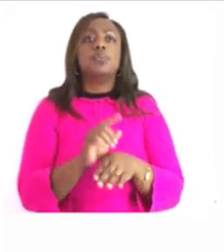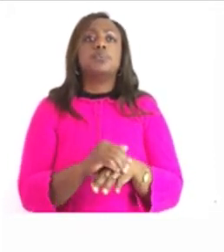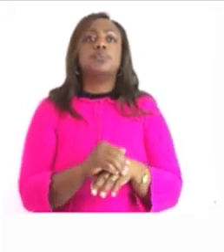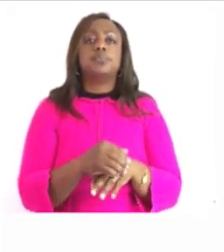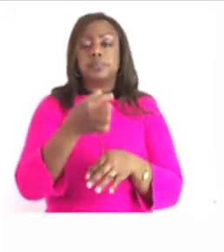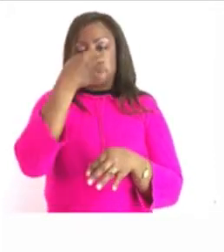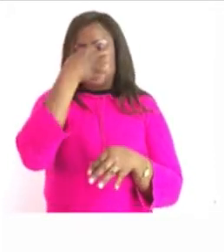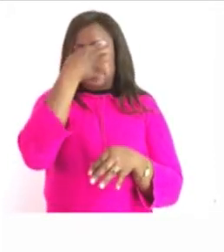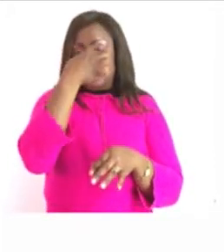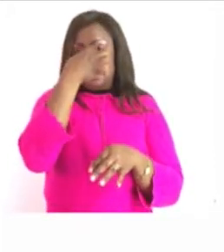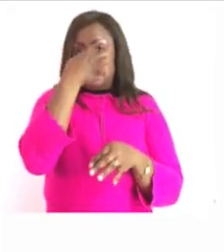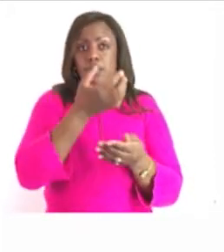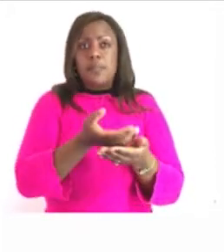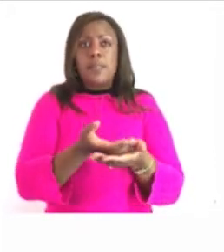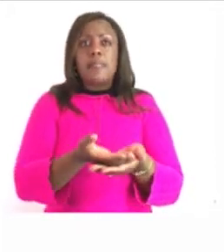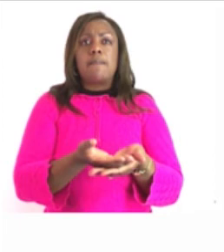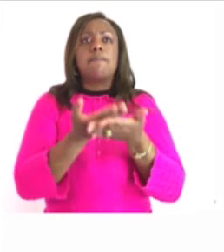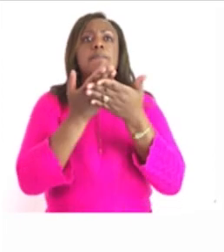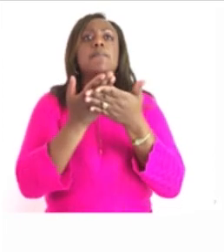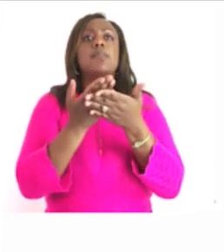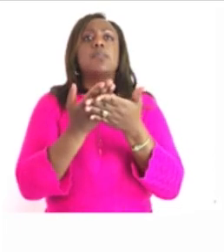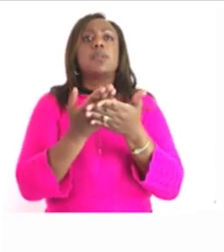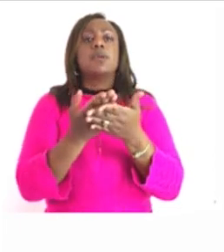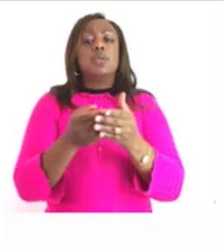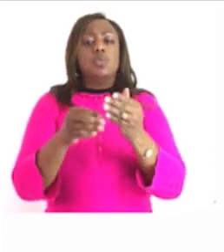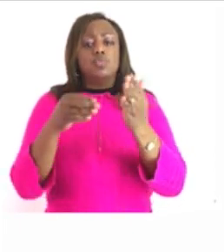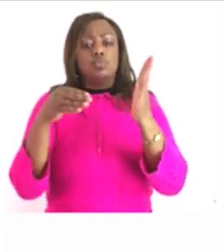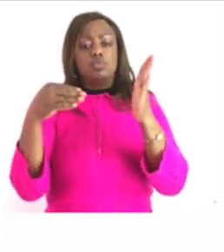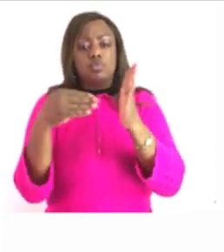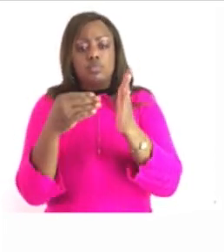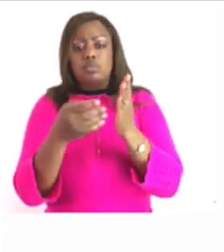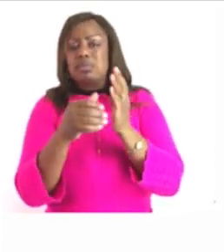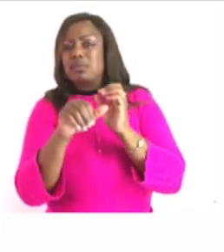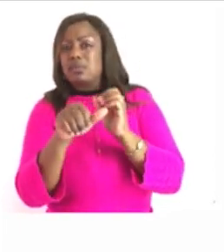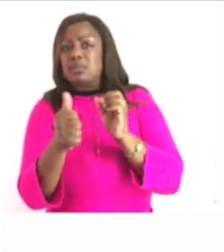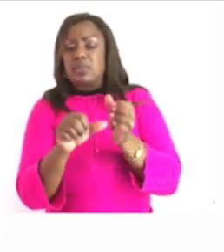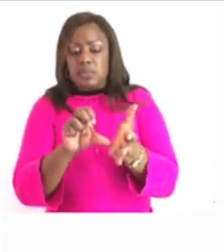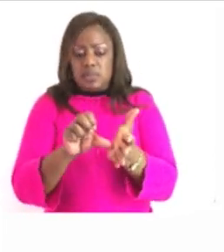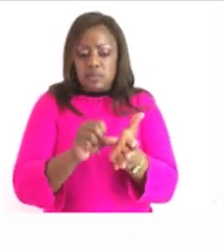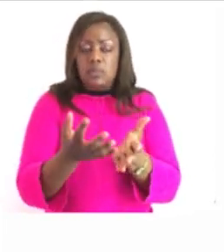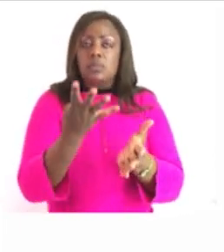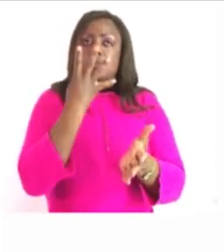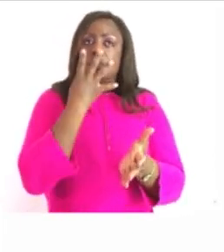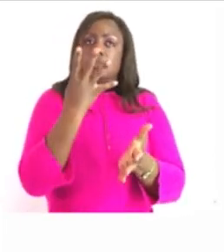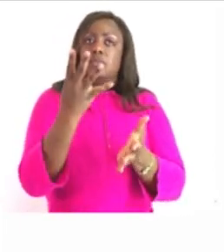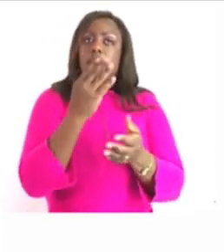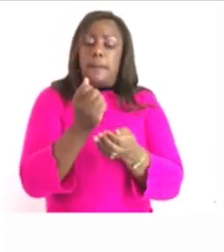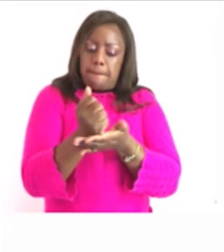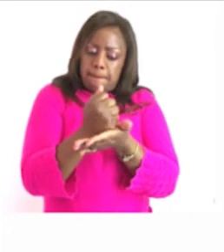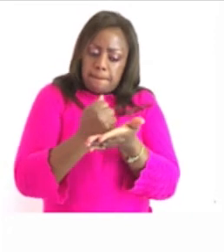nasal cavity is there to trap dust and smoke particles from air during inhalation. We have already